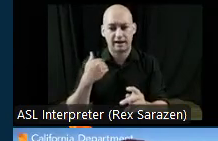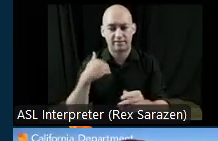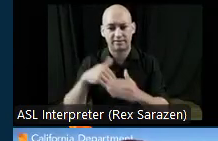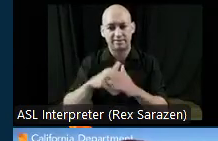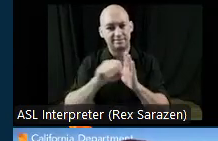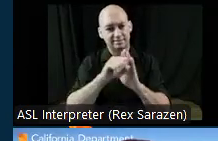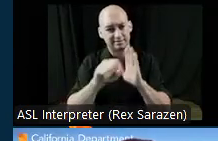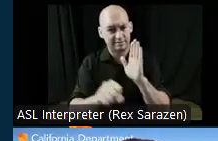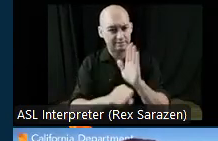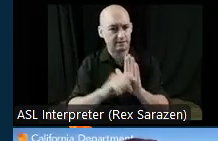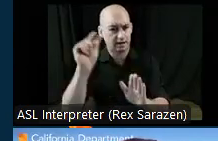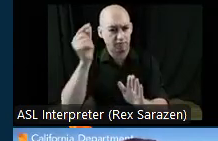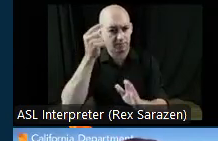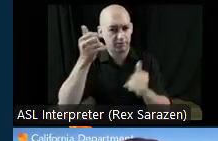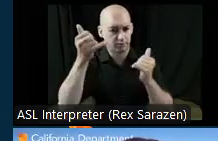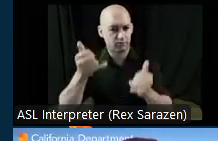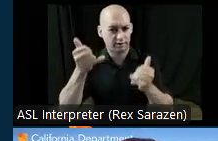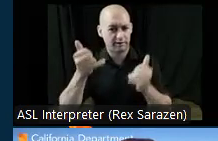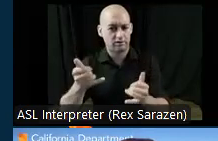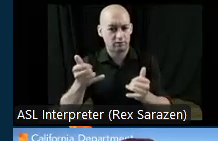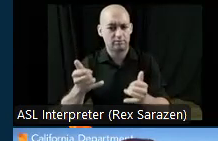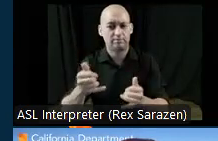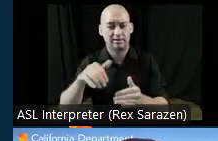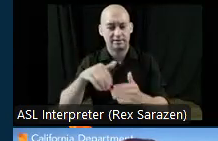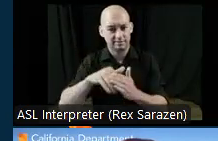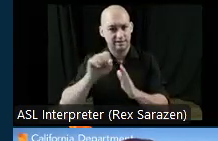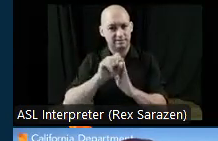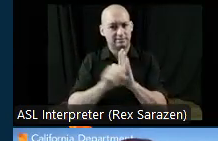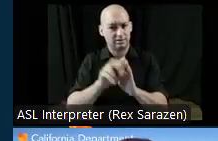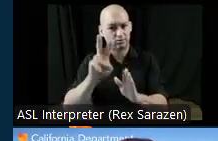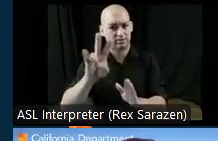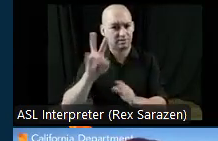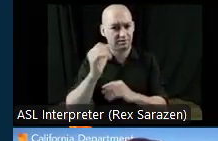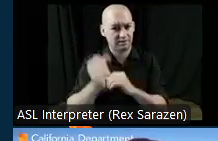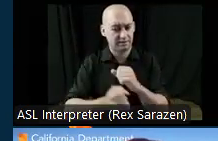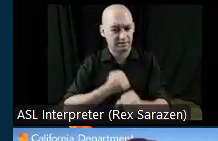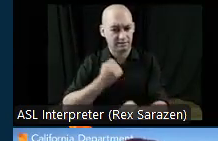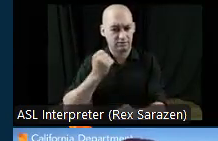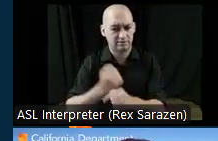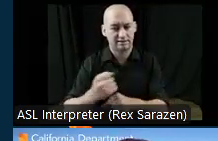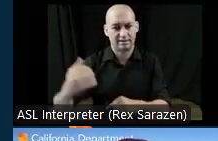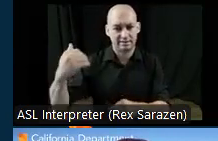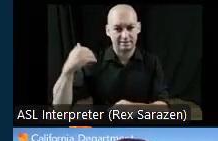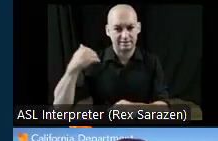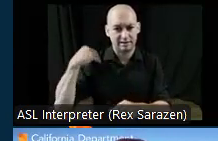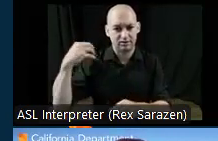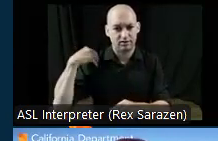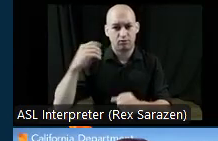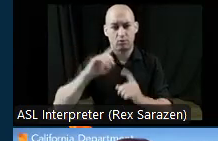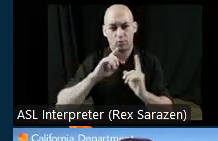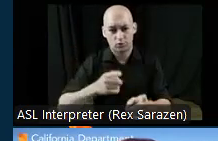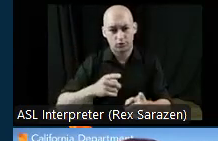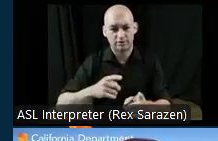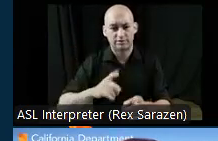at this time. Like I said, being in state for 27 years, the executive orders, the commitments, the initiatives,